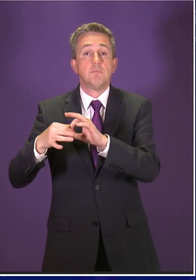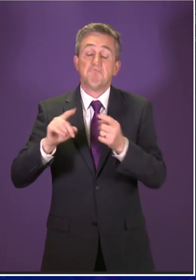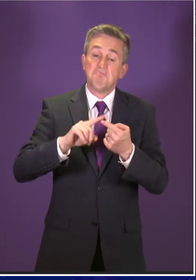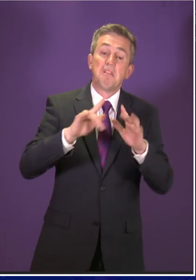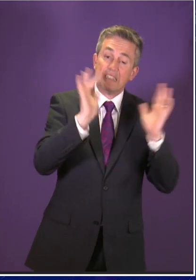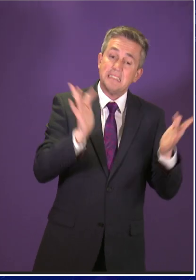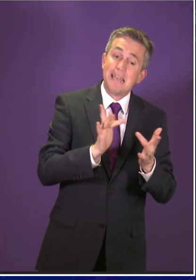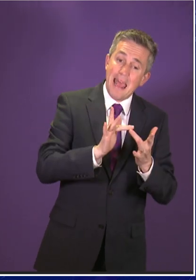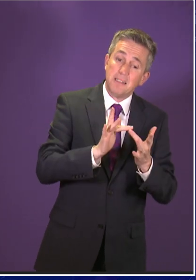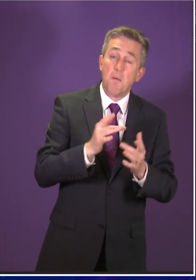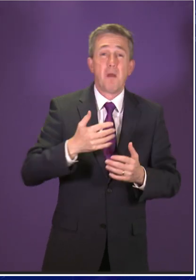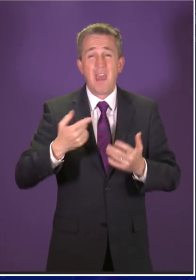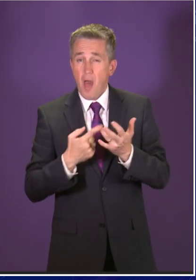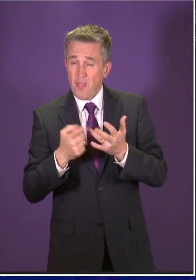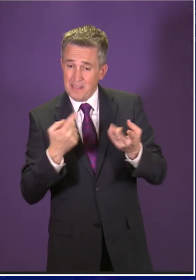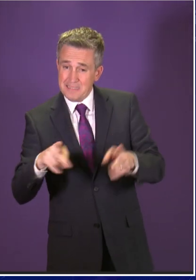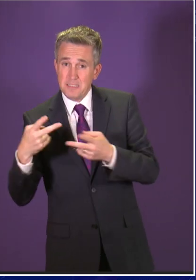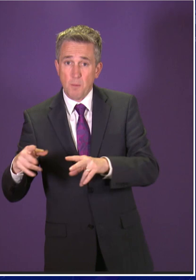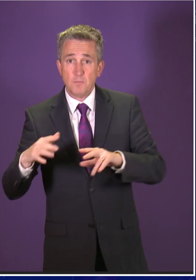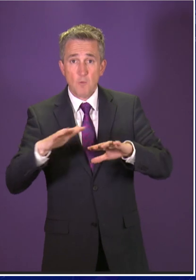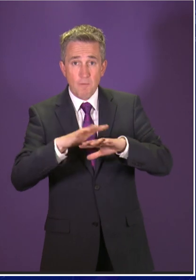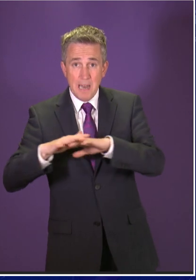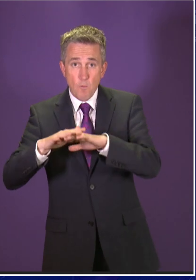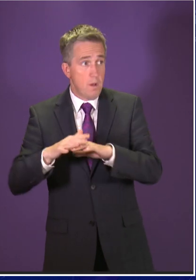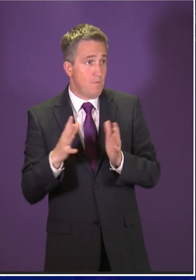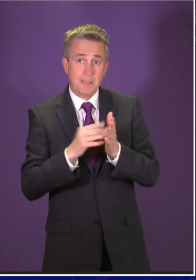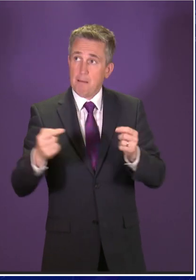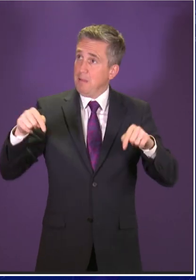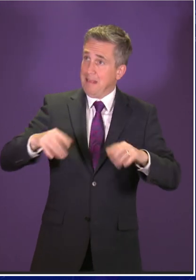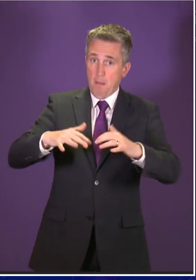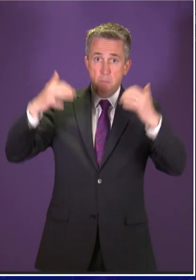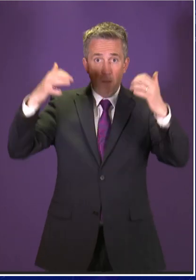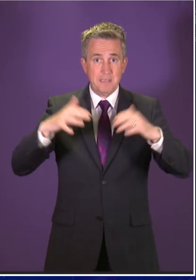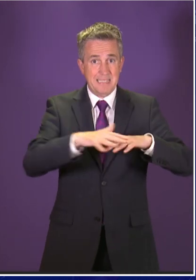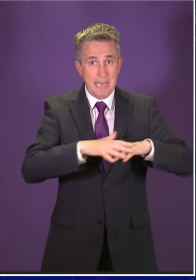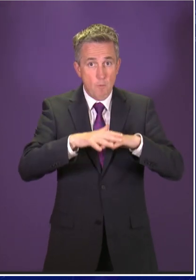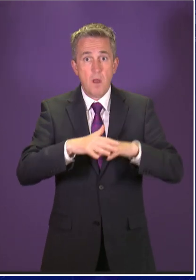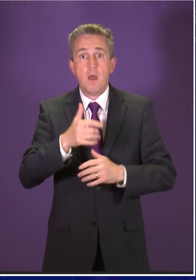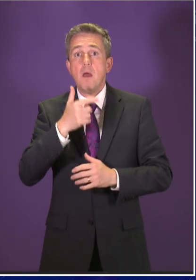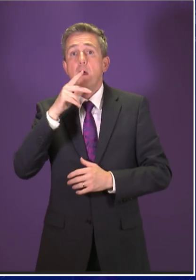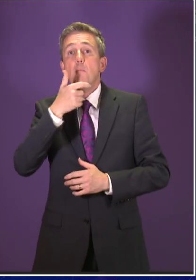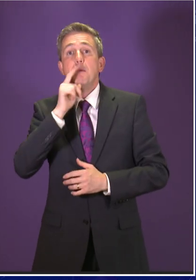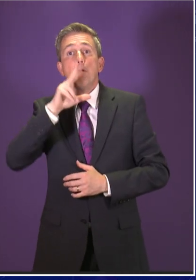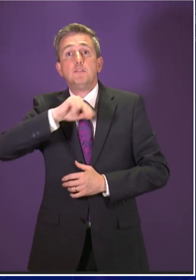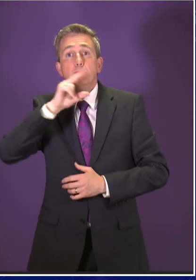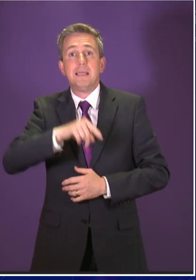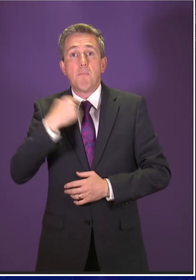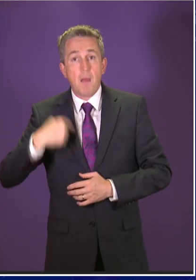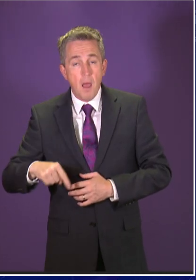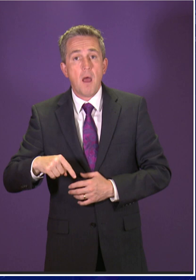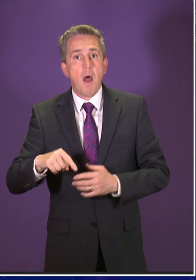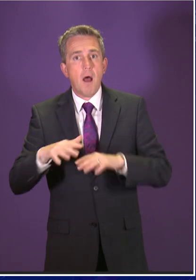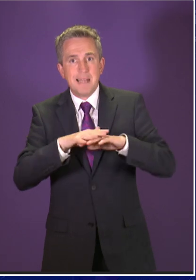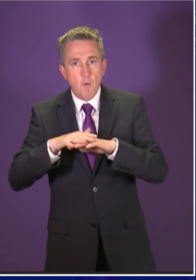mean any set of connected points. People who sit in this parliament building are a network. People who speak Mandarin are a network. People who use Bitcoin are a